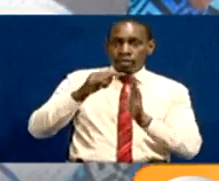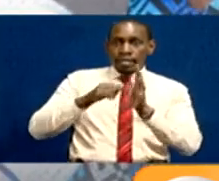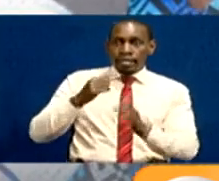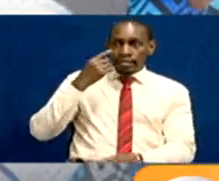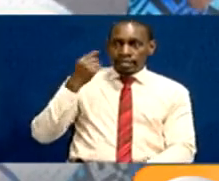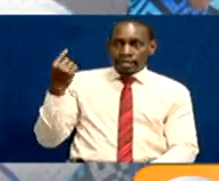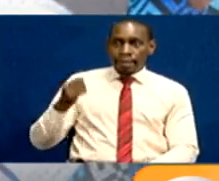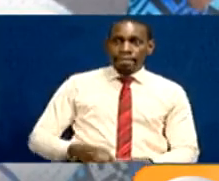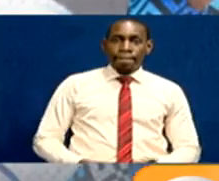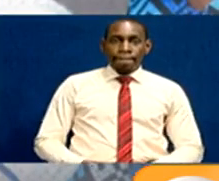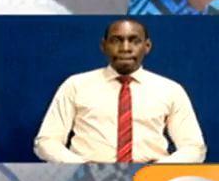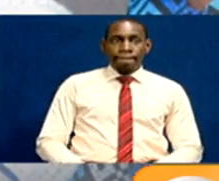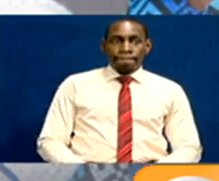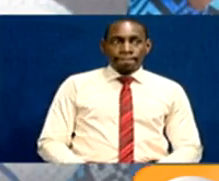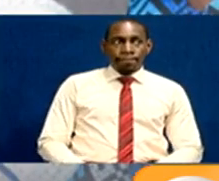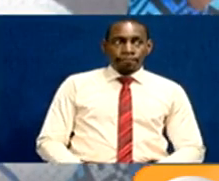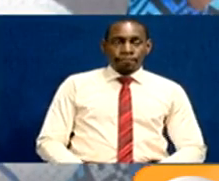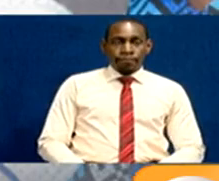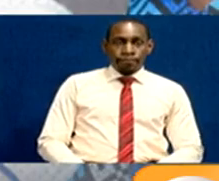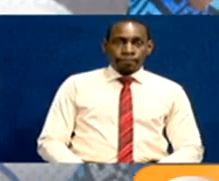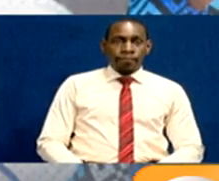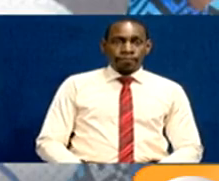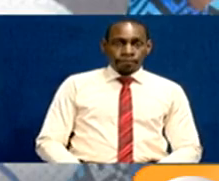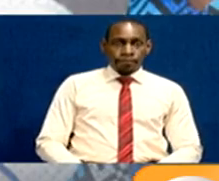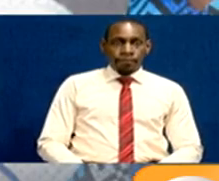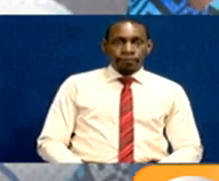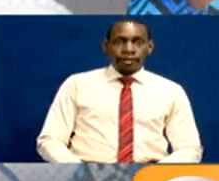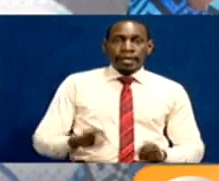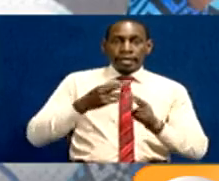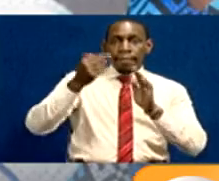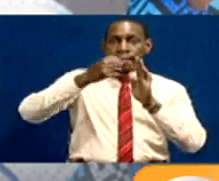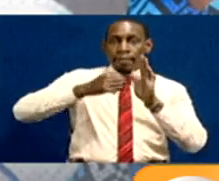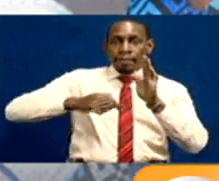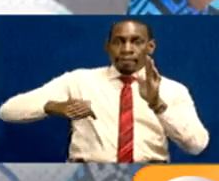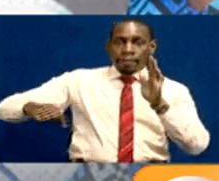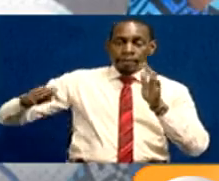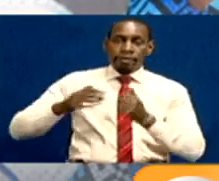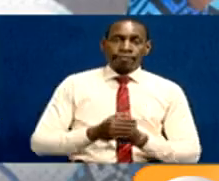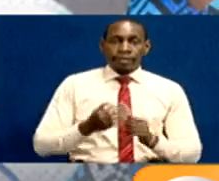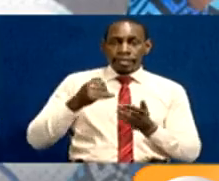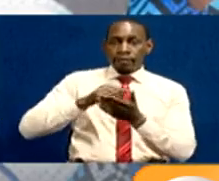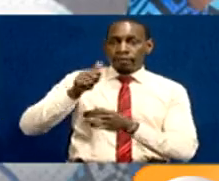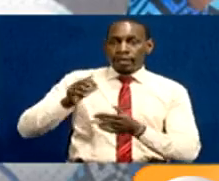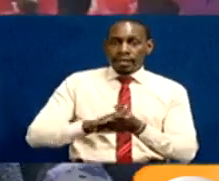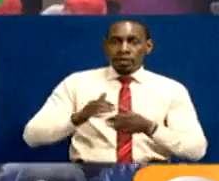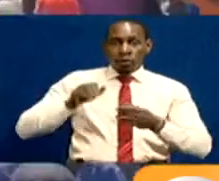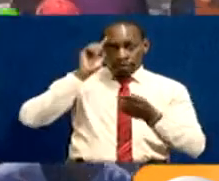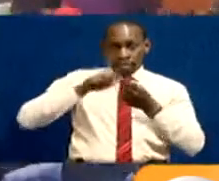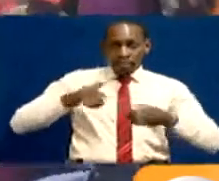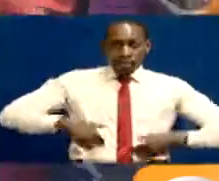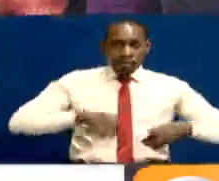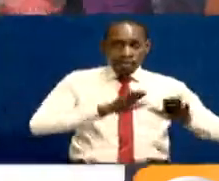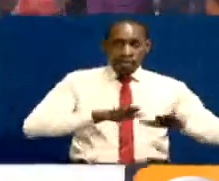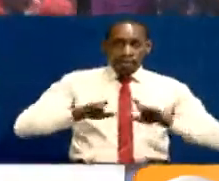Luthuku, Hezena Lemaletian, Solomon Kuria, Alex Matere, Anthony Manyara, among others, for the youth